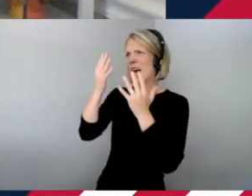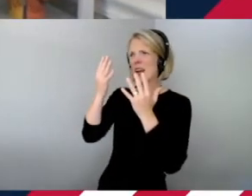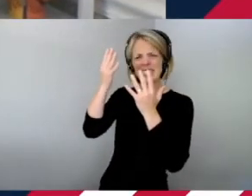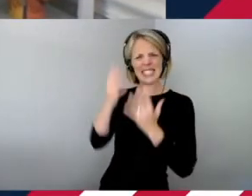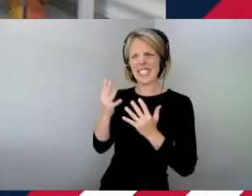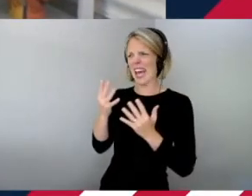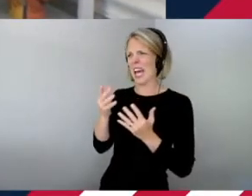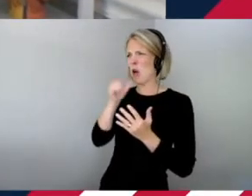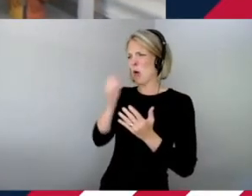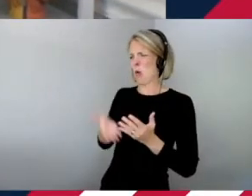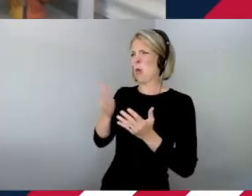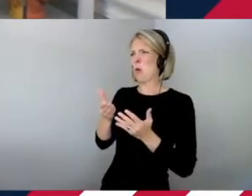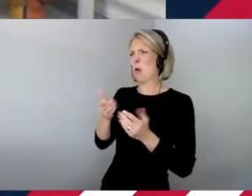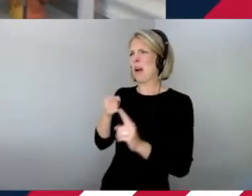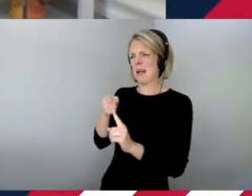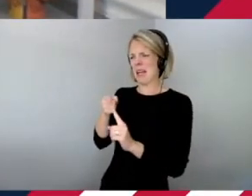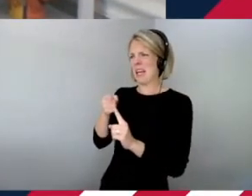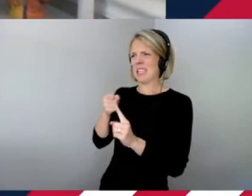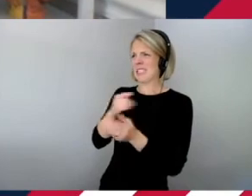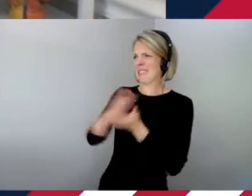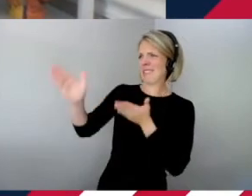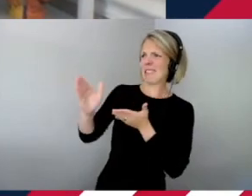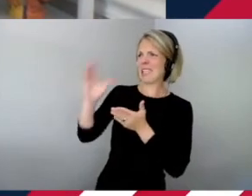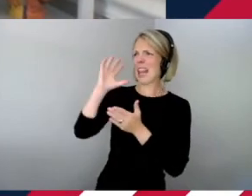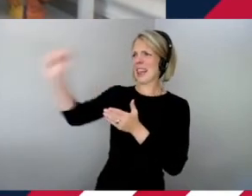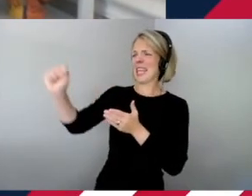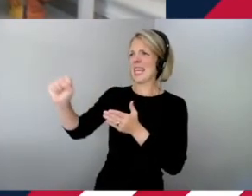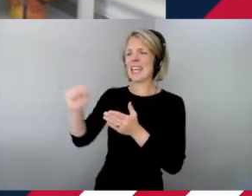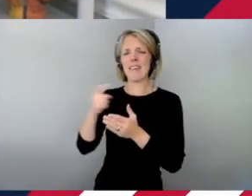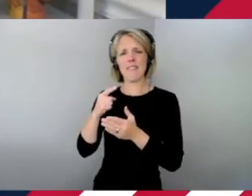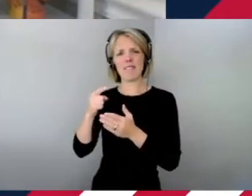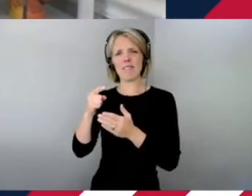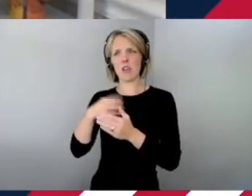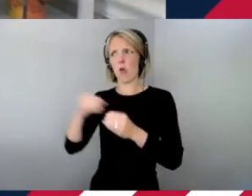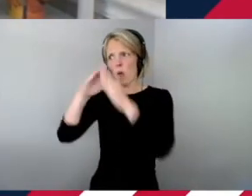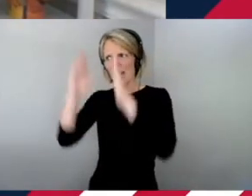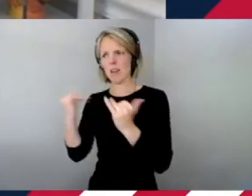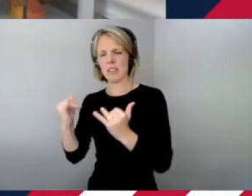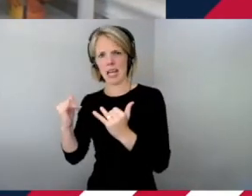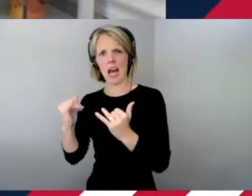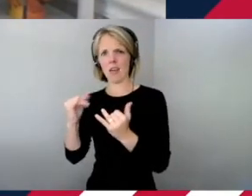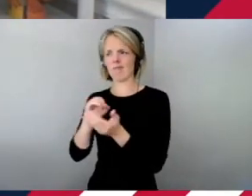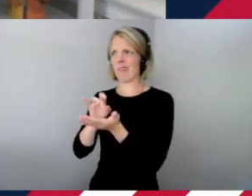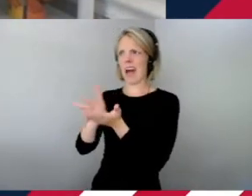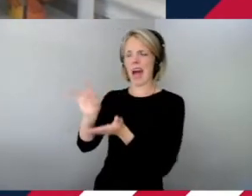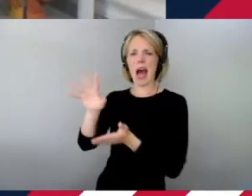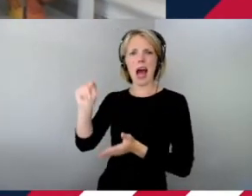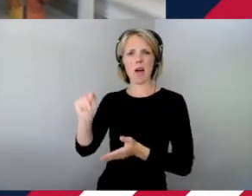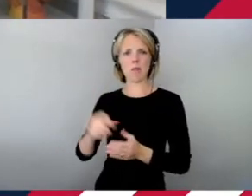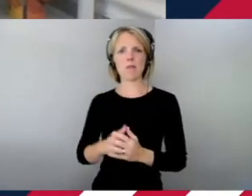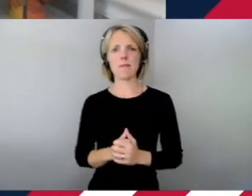out of the Casa Blanca once and for all. Thank you.